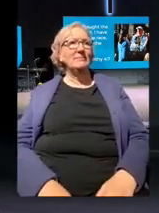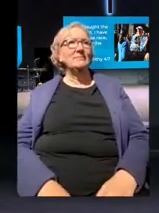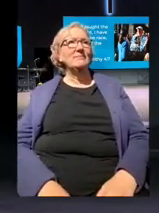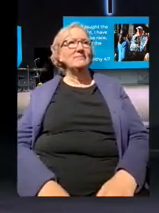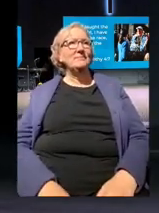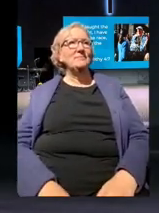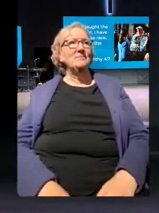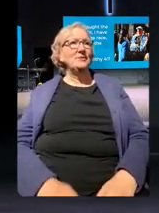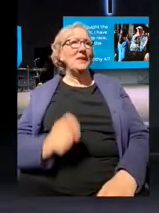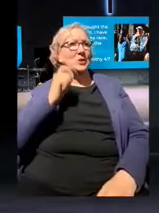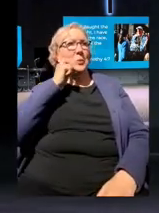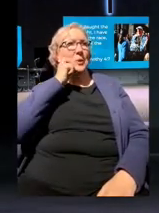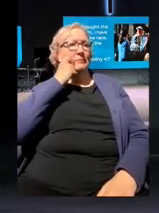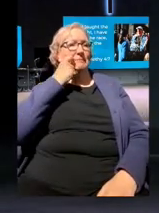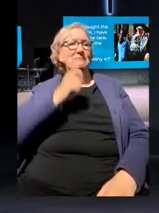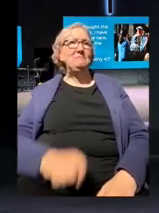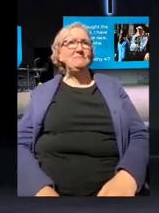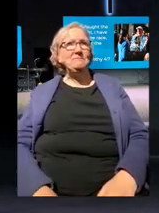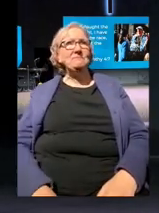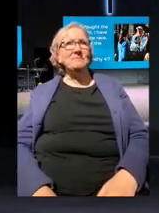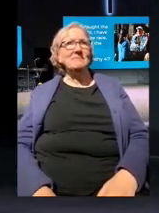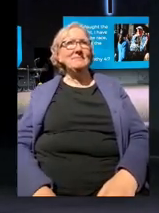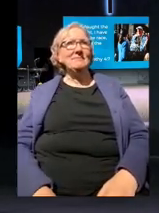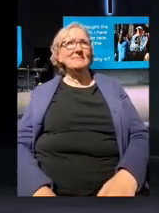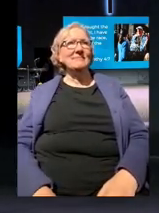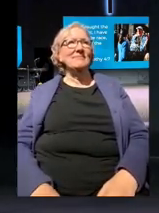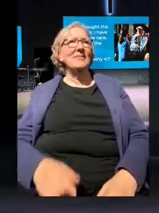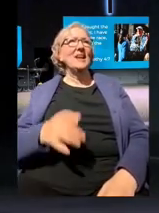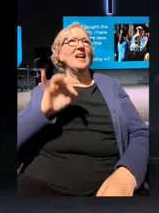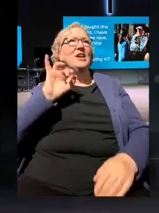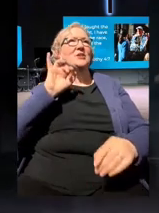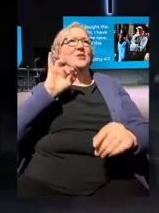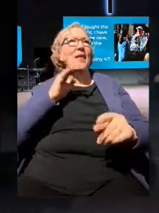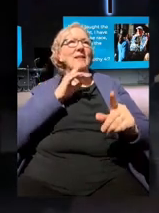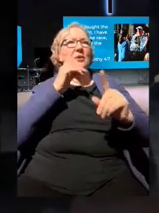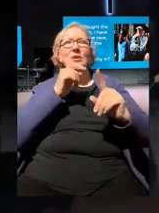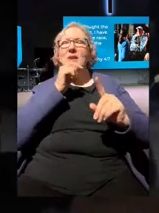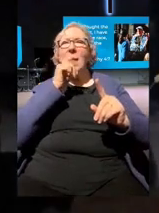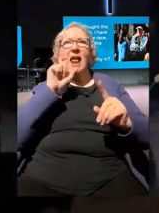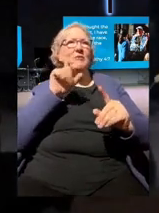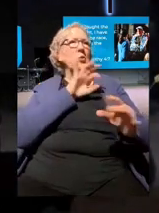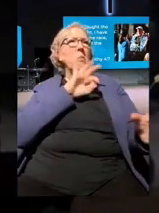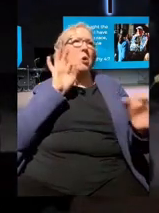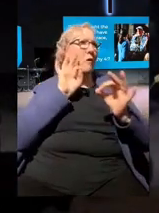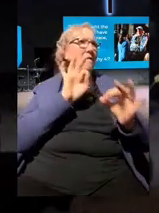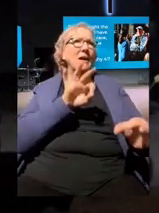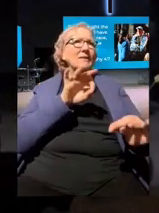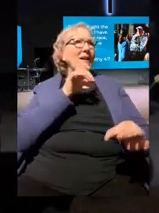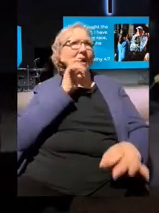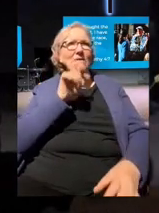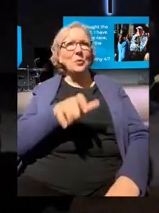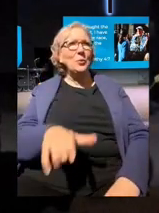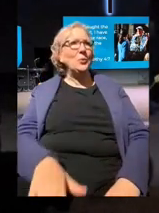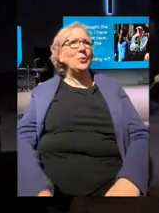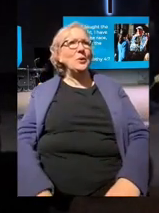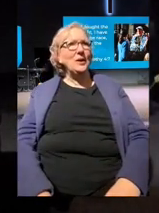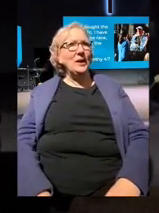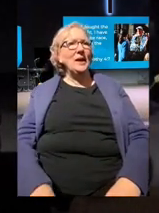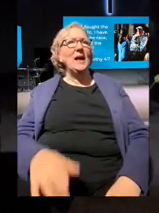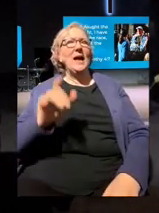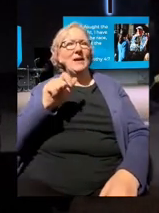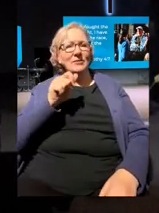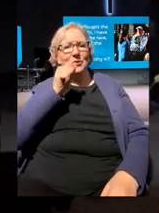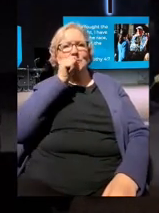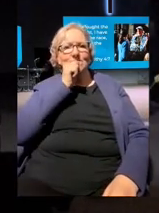right, that's our goal. It's not about perfection. Right? It's about perseverance